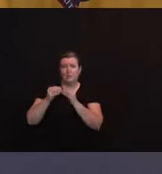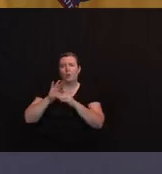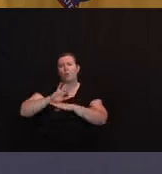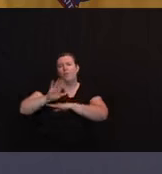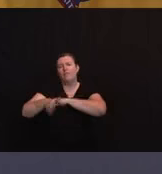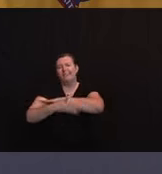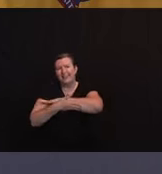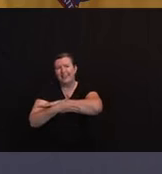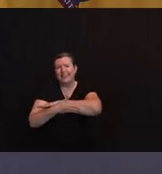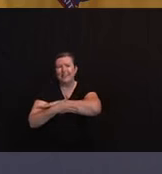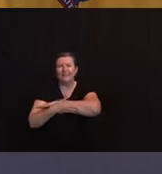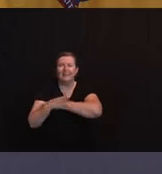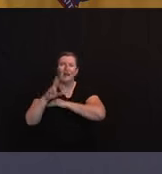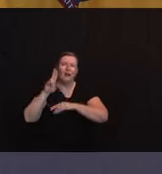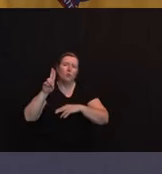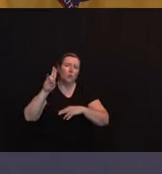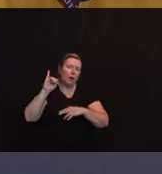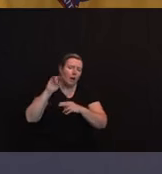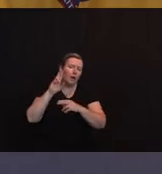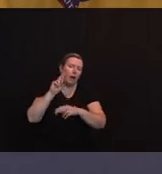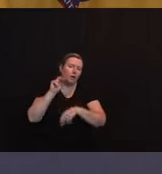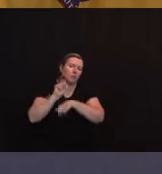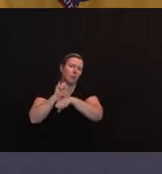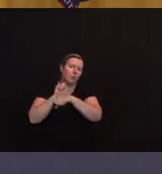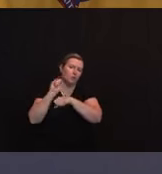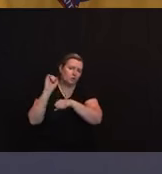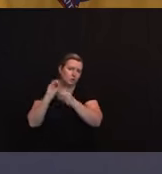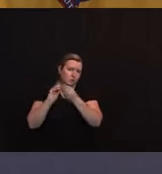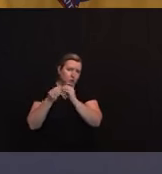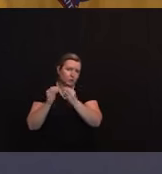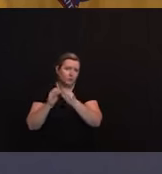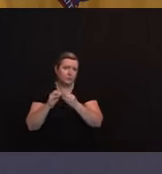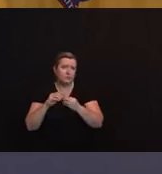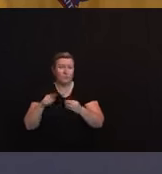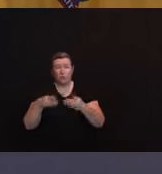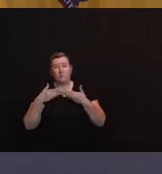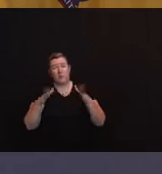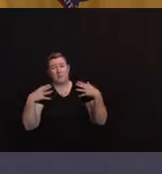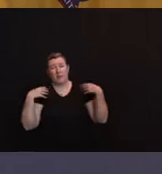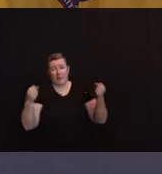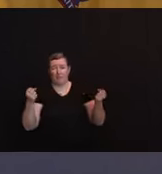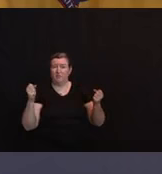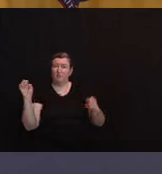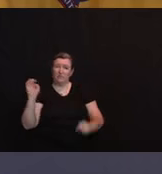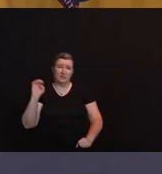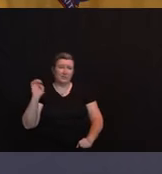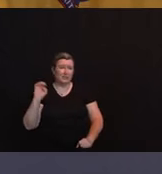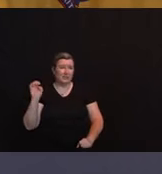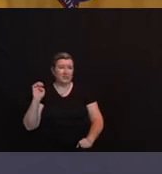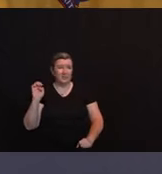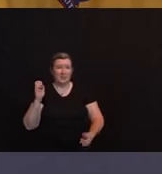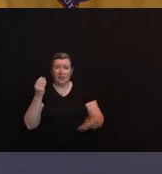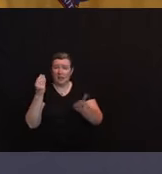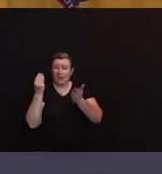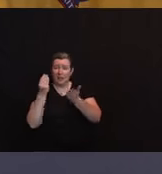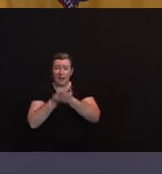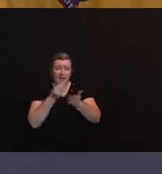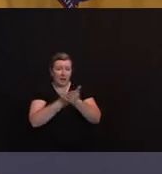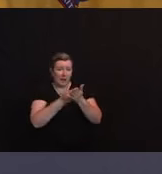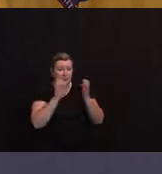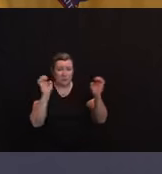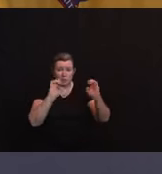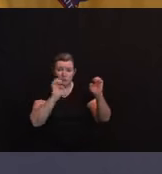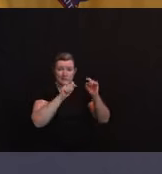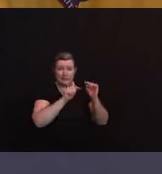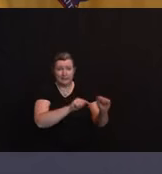front. We know this is a public health crisis unlike any other. It's also an economic crisis unlike any other, and small businesses